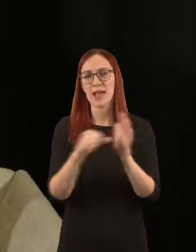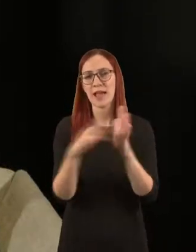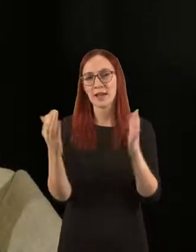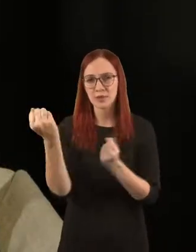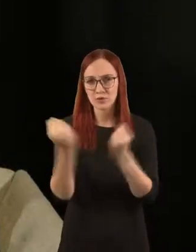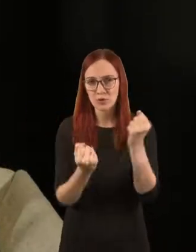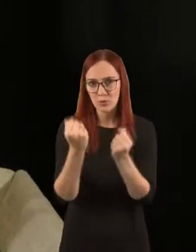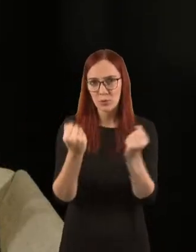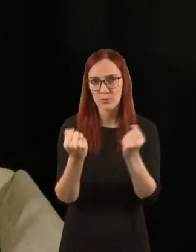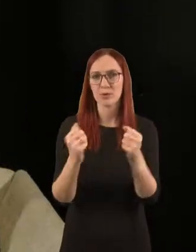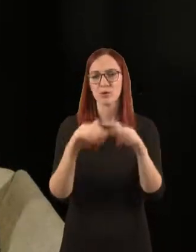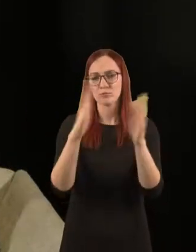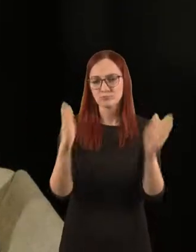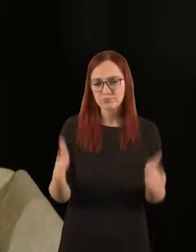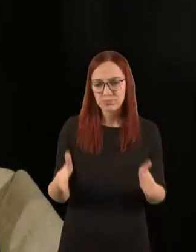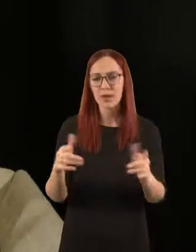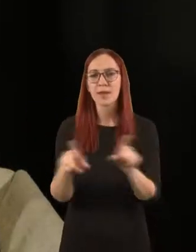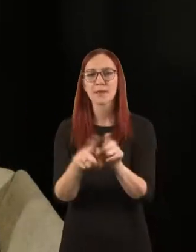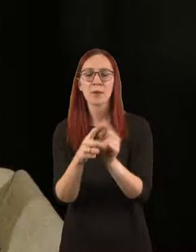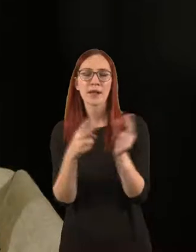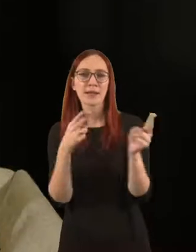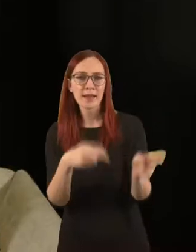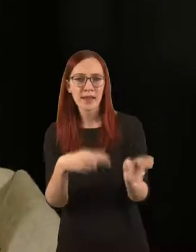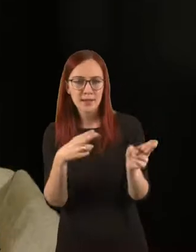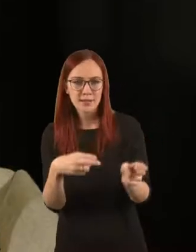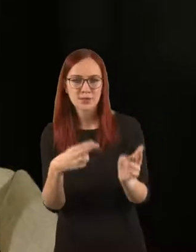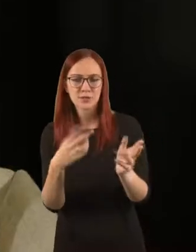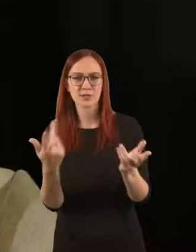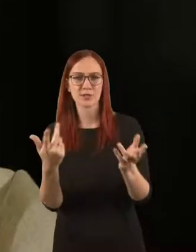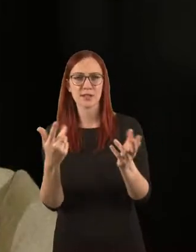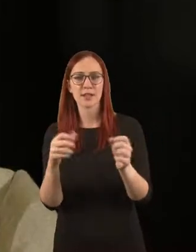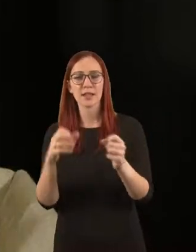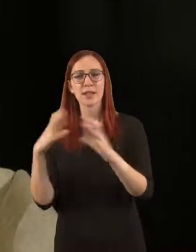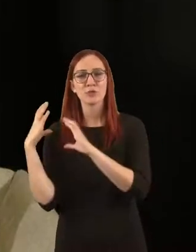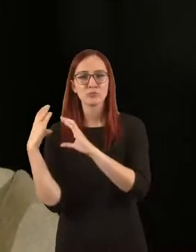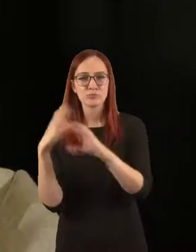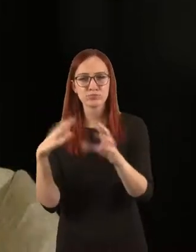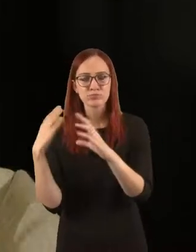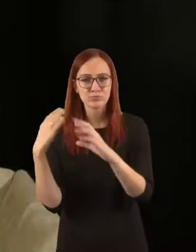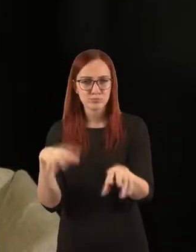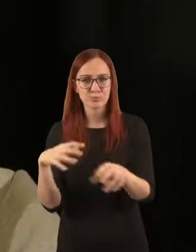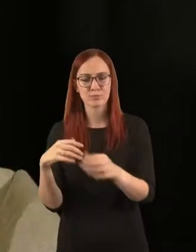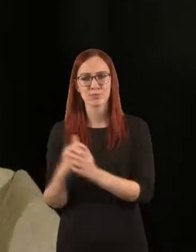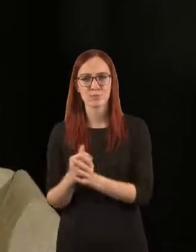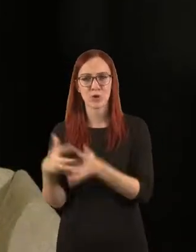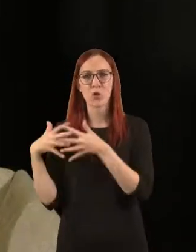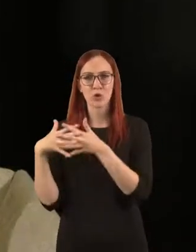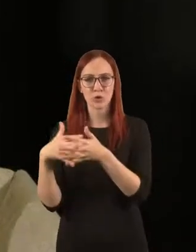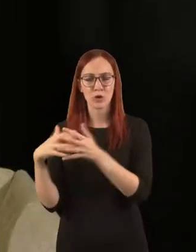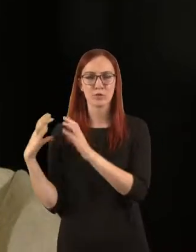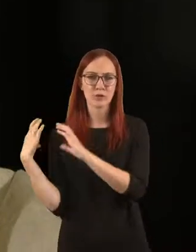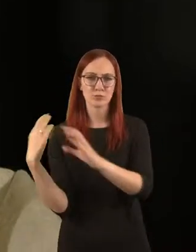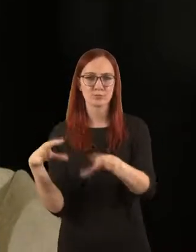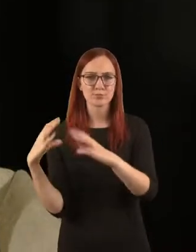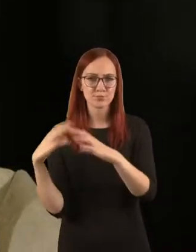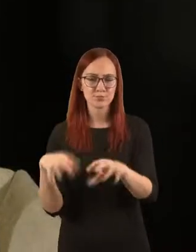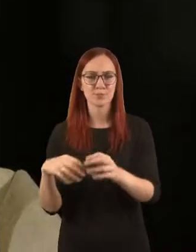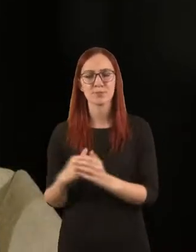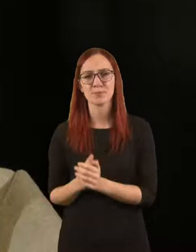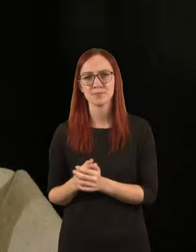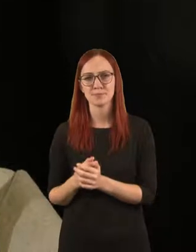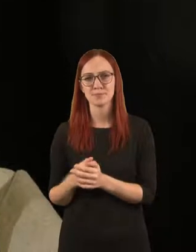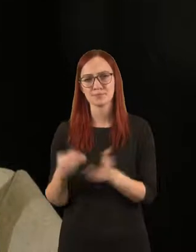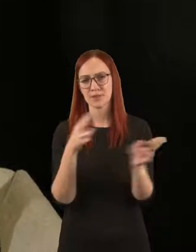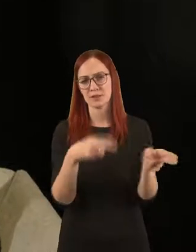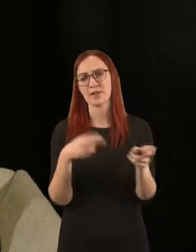as asphalting the roads. The ministry is speaking about electrification of railways, installation of